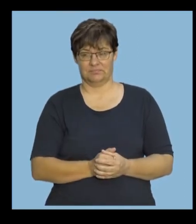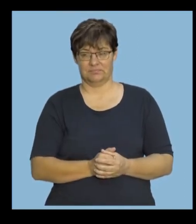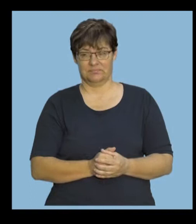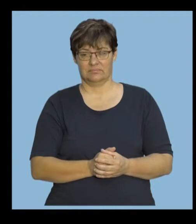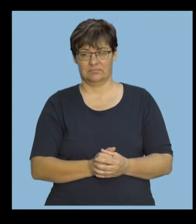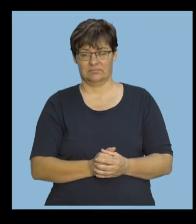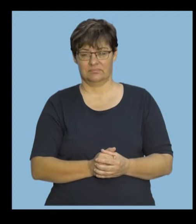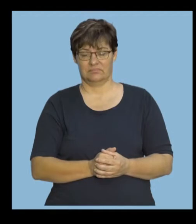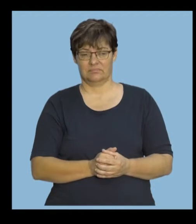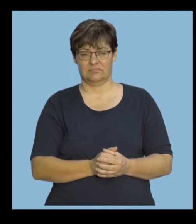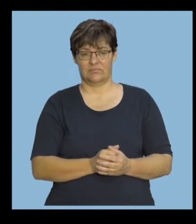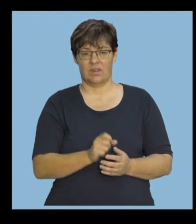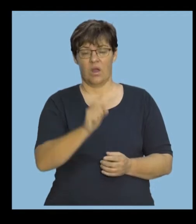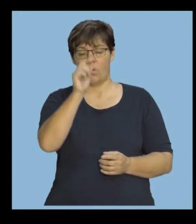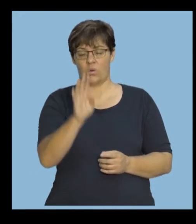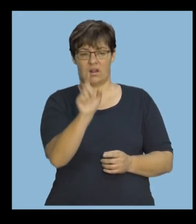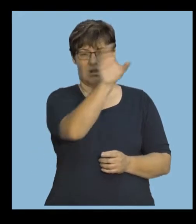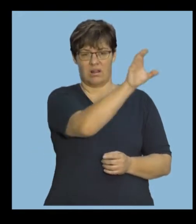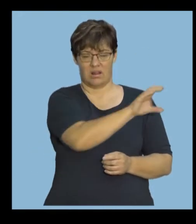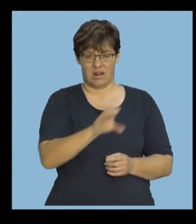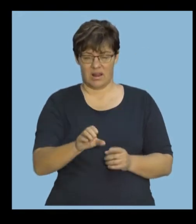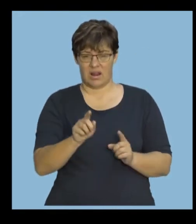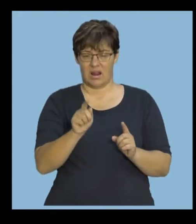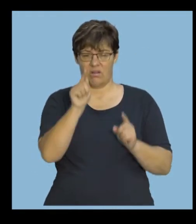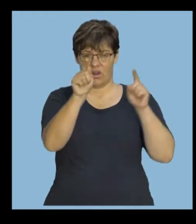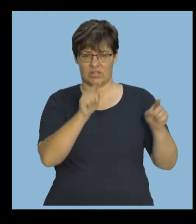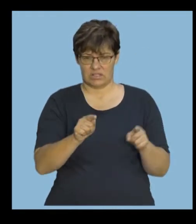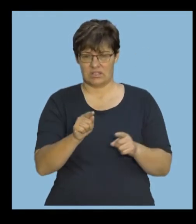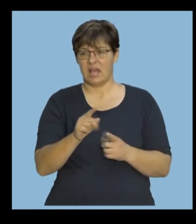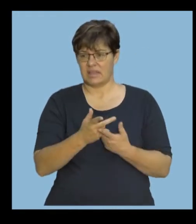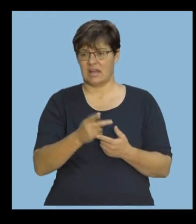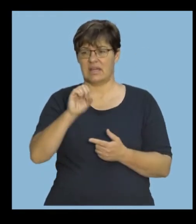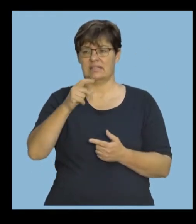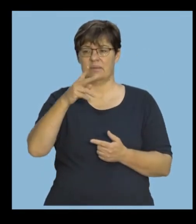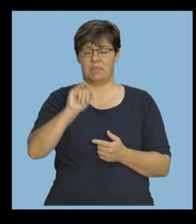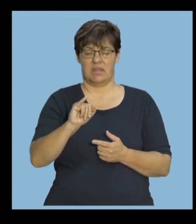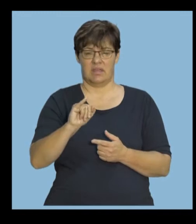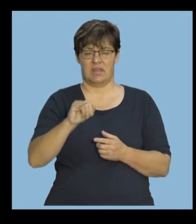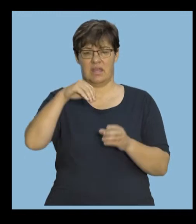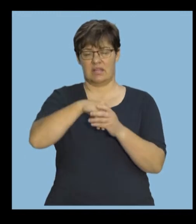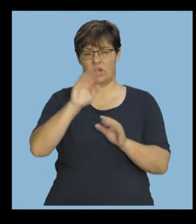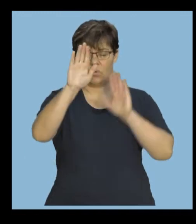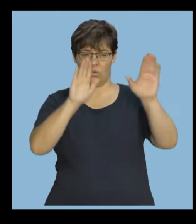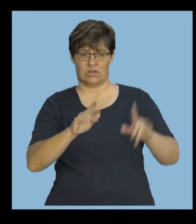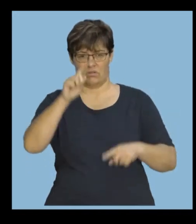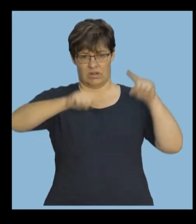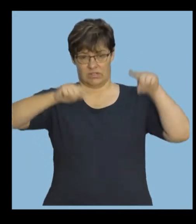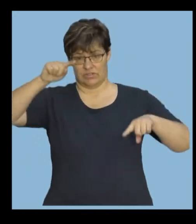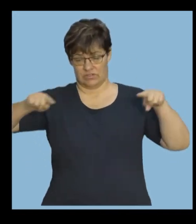So we'll look at the interquartile range and semi-interquartile range. Okay.